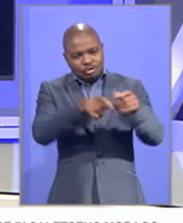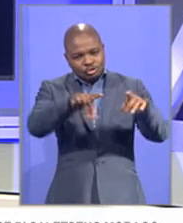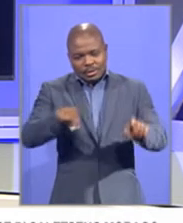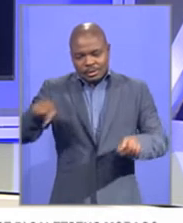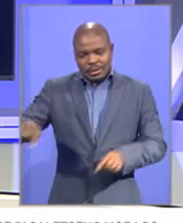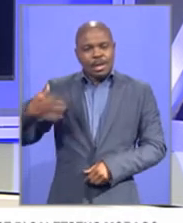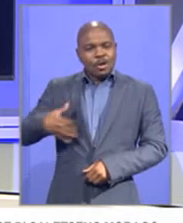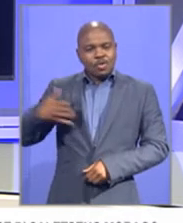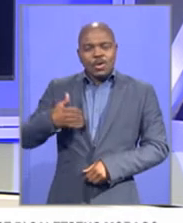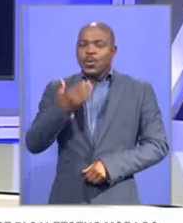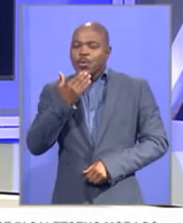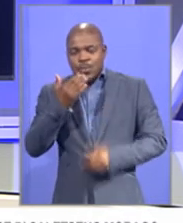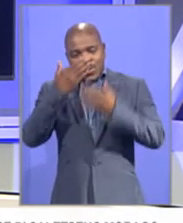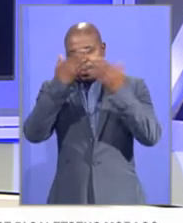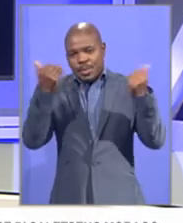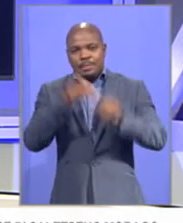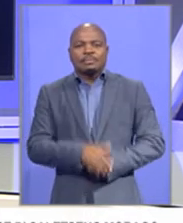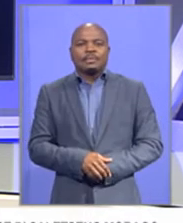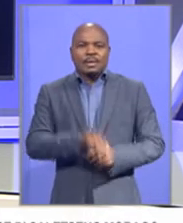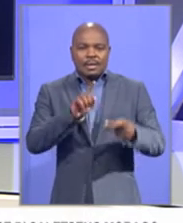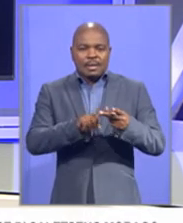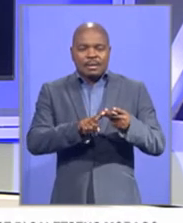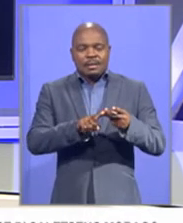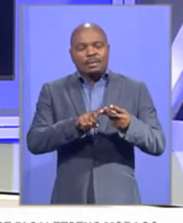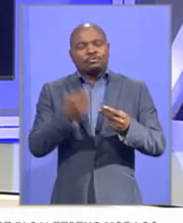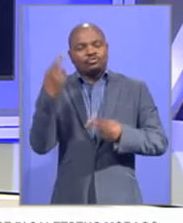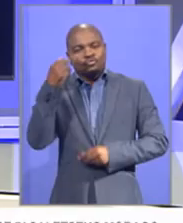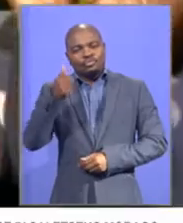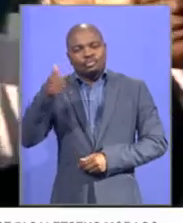seo, go akaretsa le motlatsi wa gagwe le motlatsa mokwaledi.